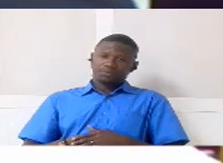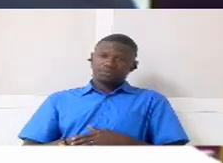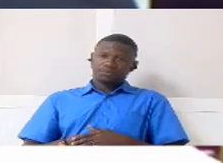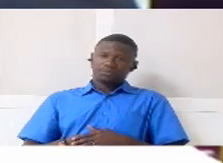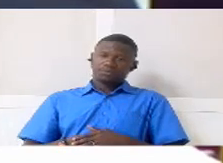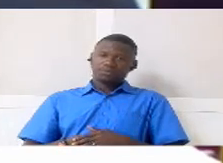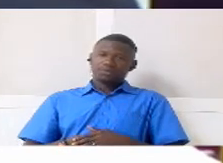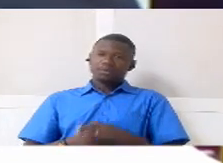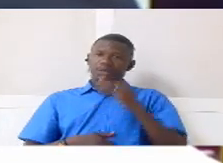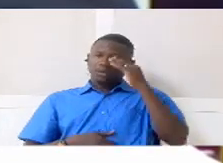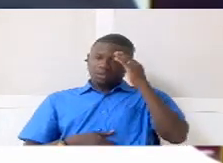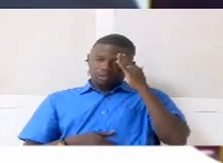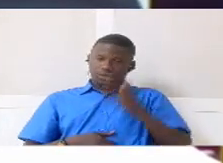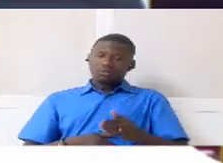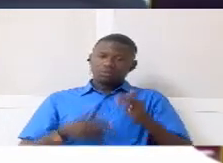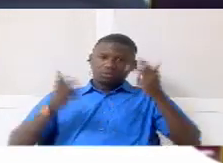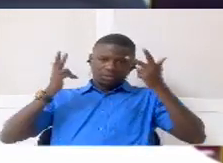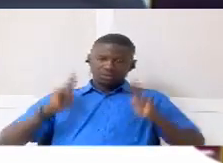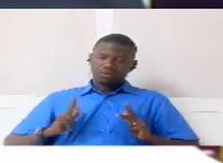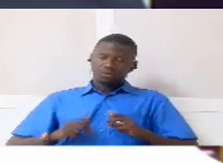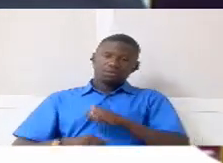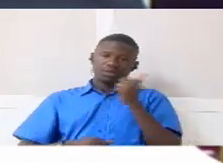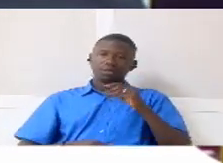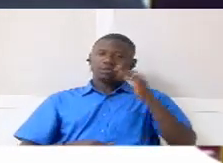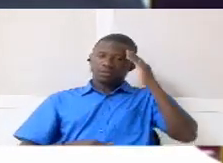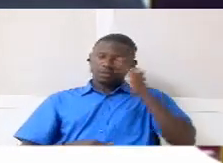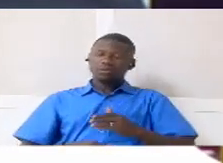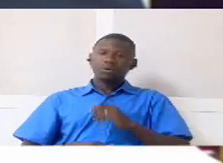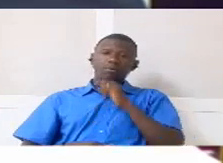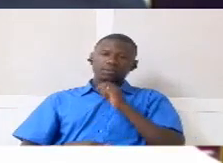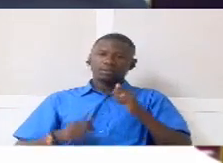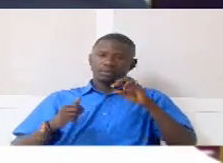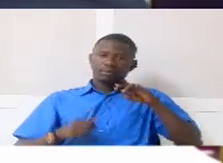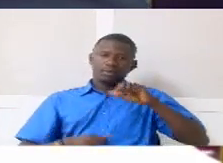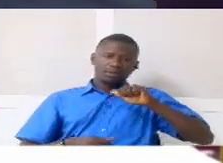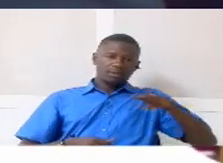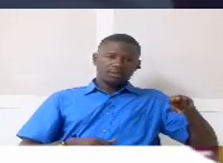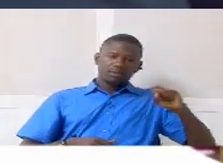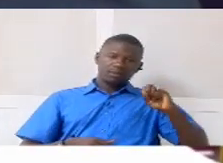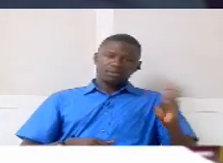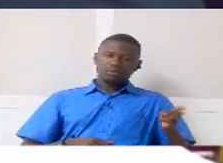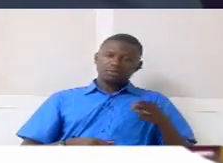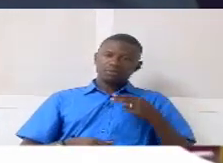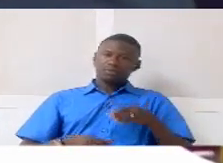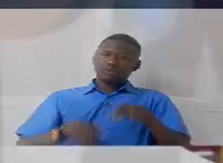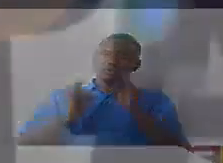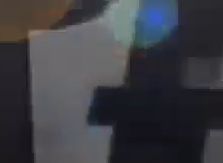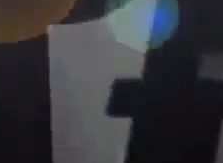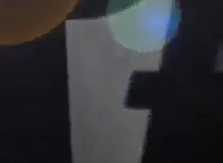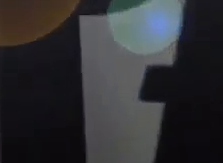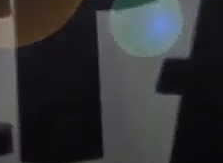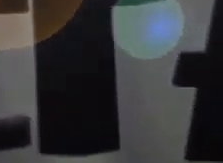Thank you, Council, and thank you, Mr. Manneh. We will take a 30-minute break and come back at 12:10. Thank you. Meeting is adjourned.